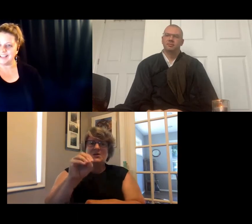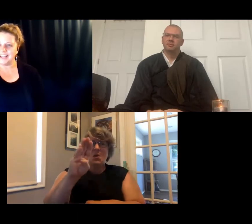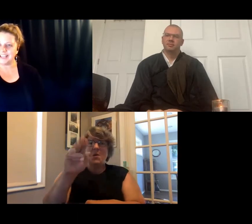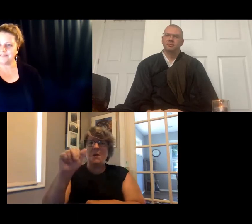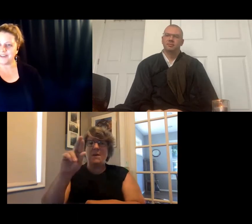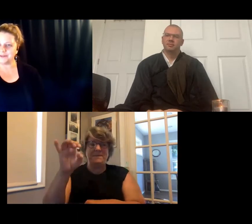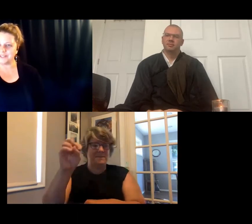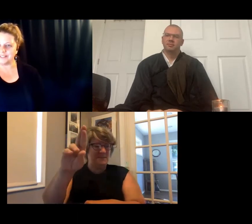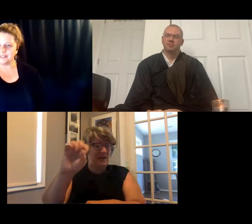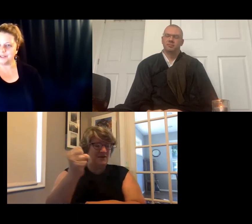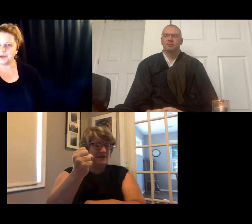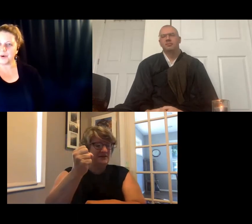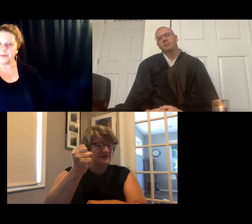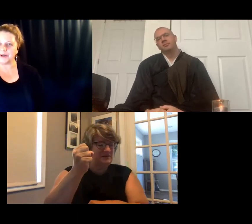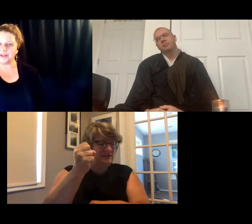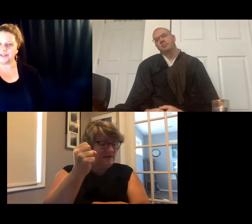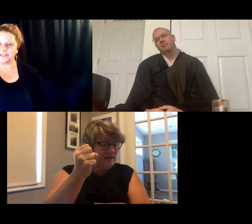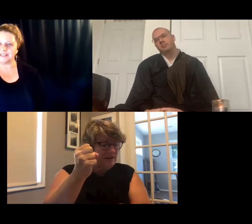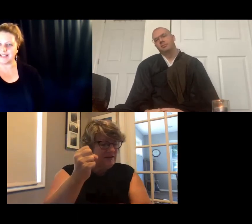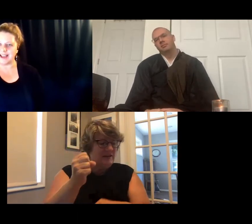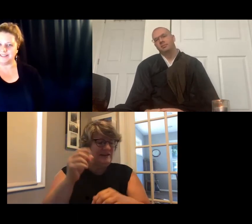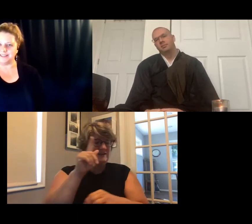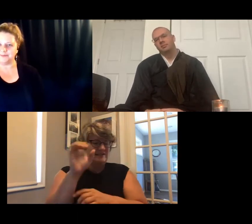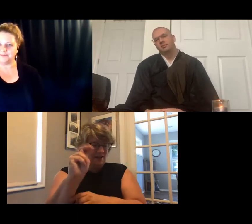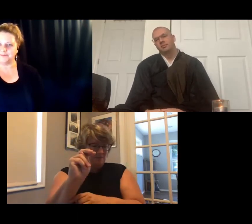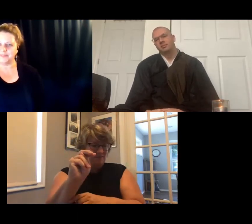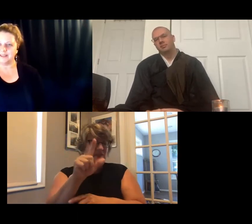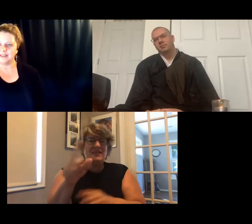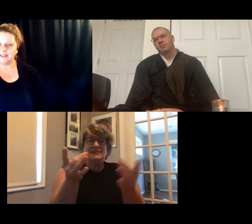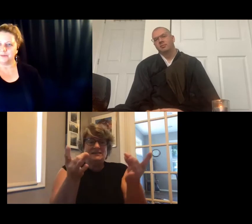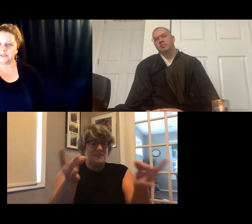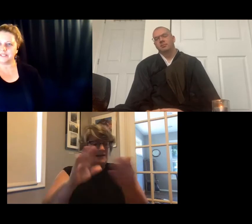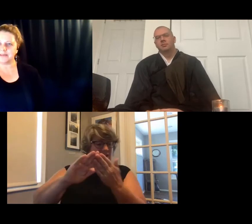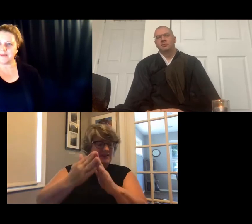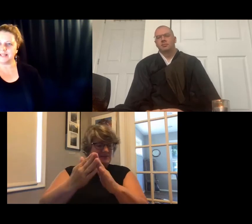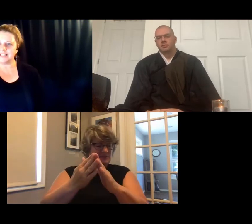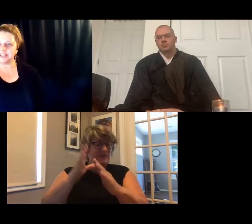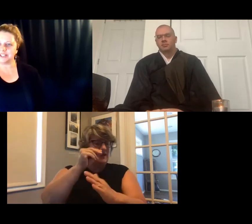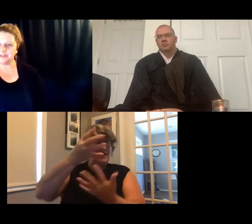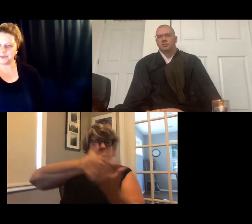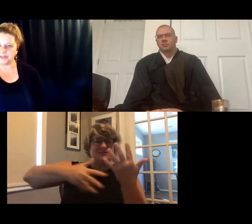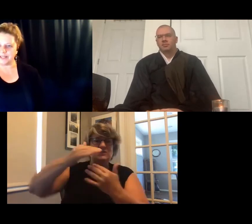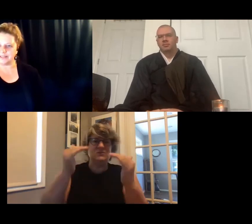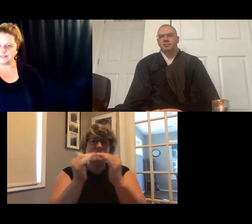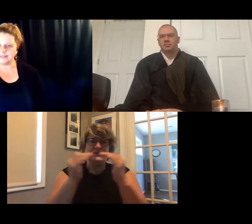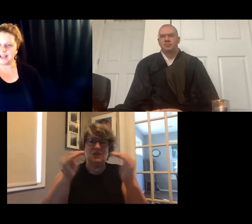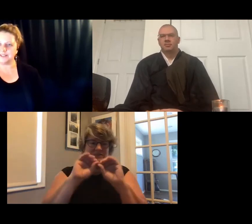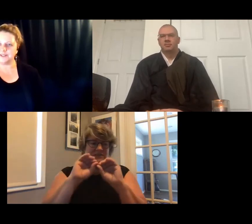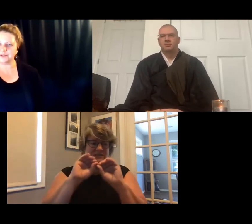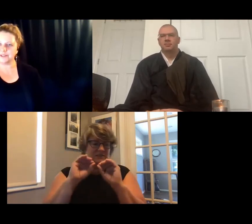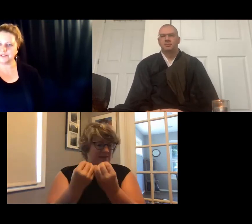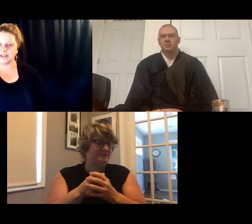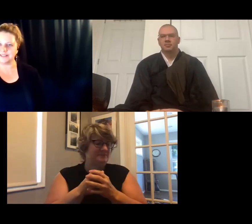2015, he founded No Barriers Zen, which is a meditation community